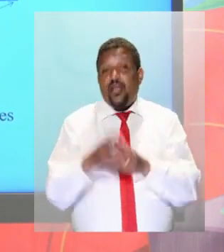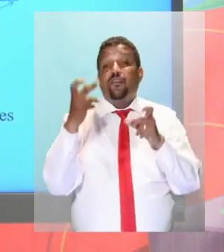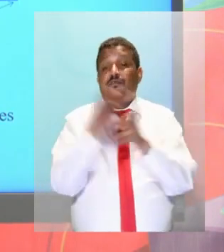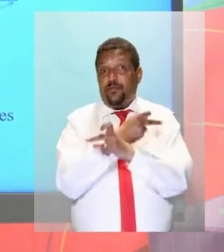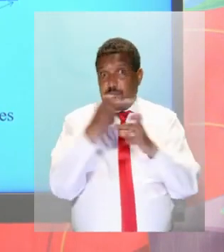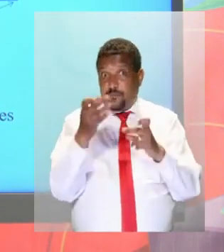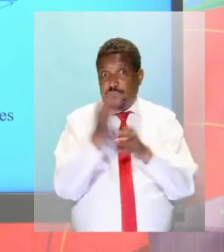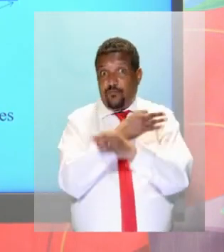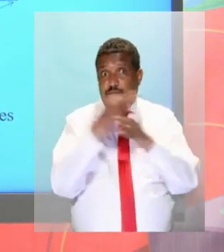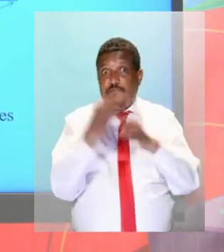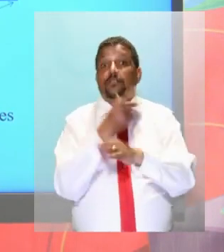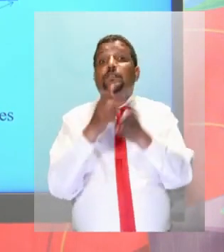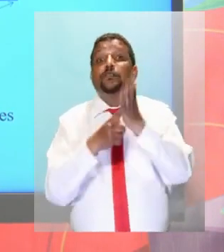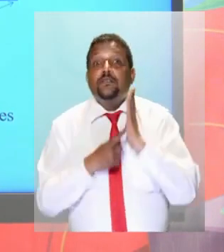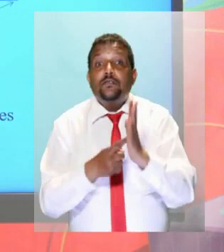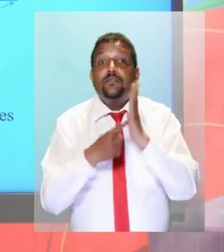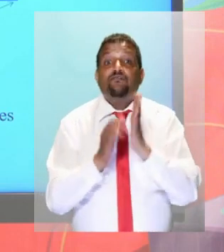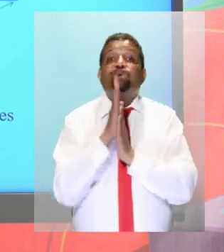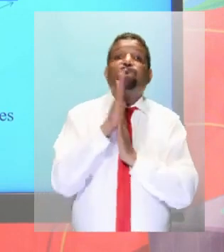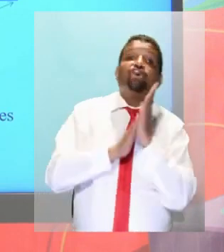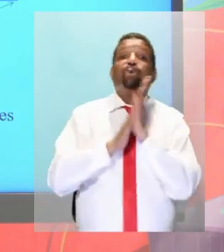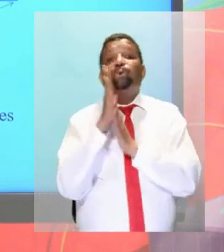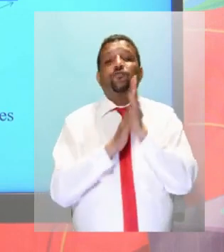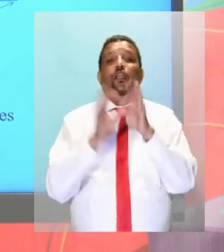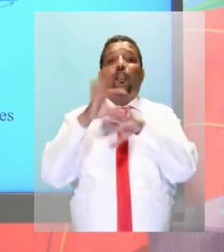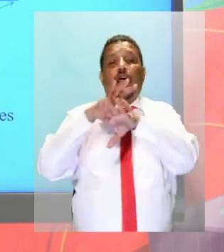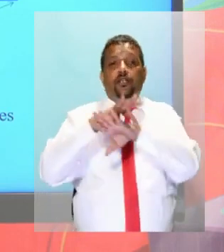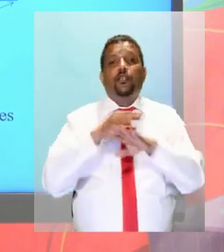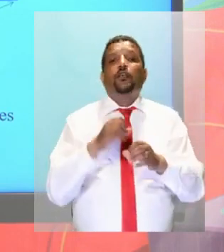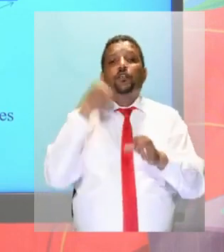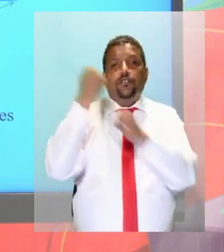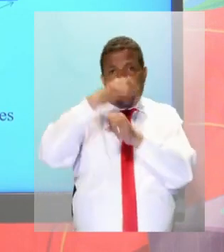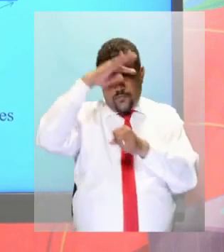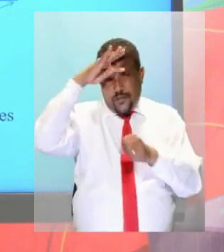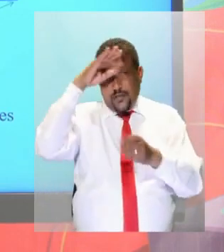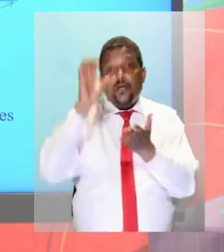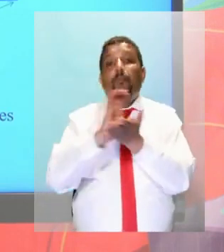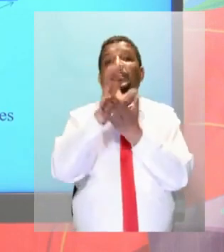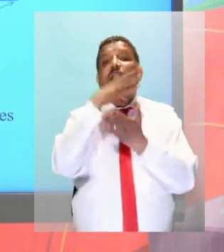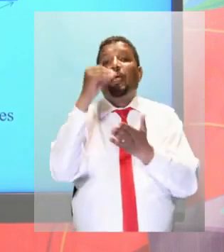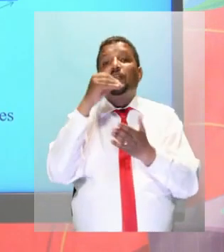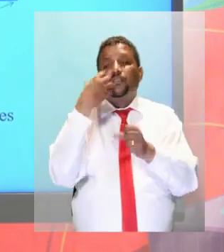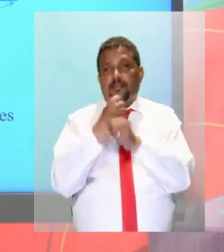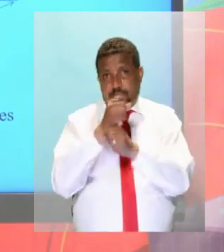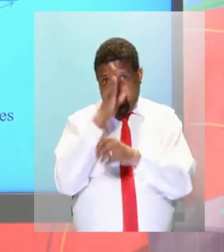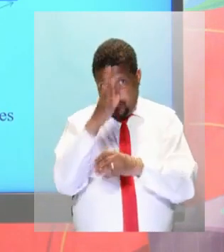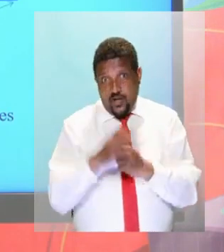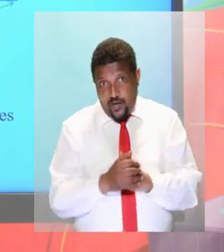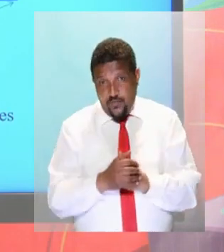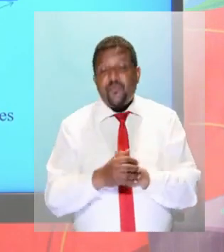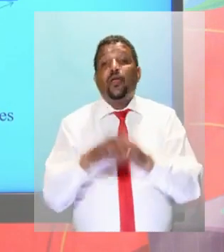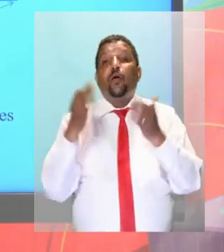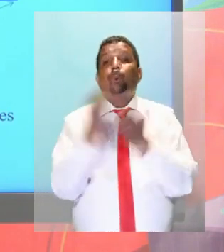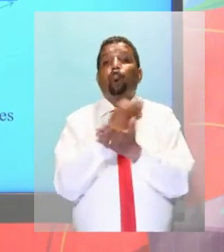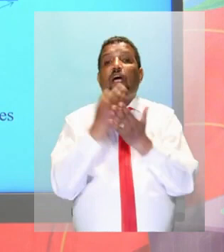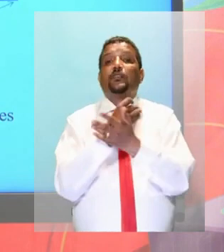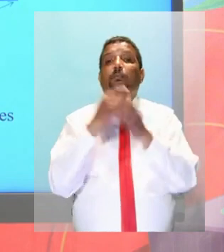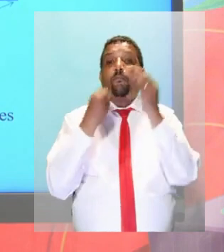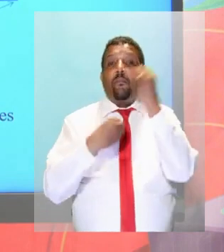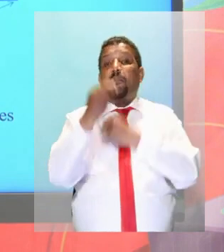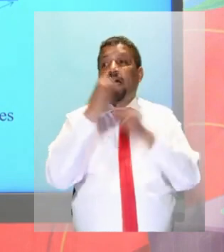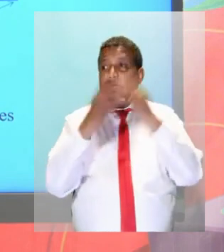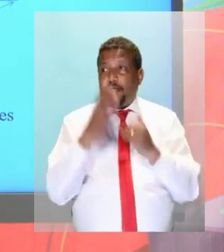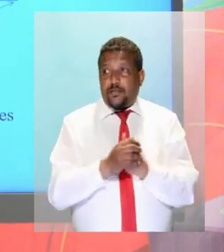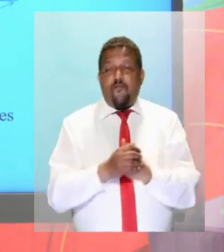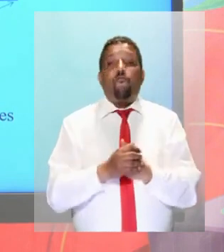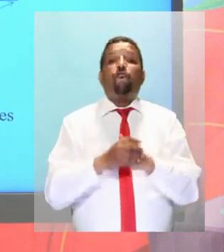are demanders of economic resources, land, labor, capital, and entrepreneurship. In the product markets,